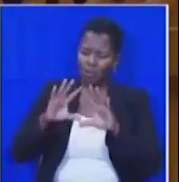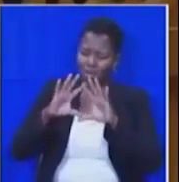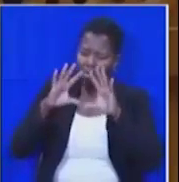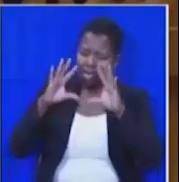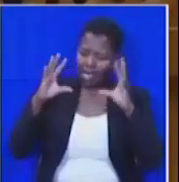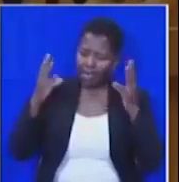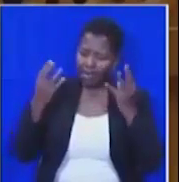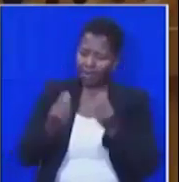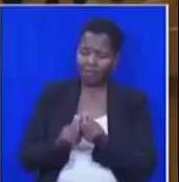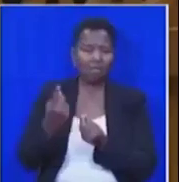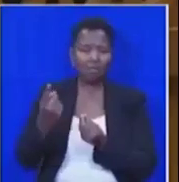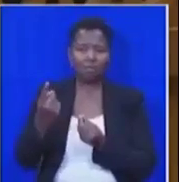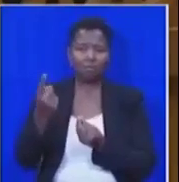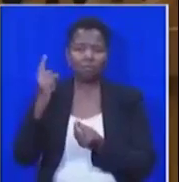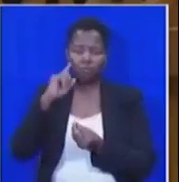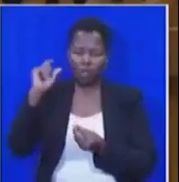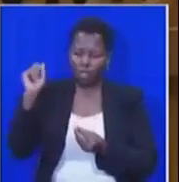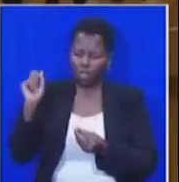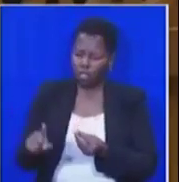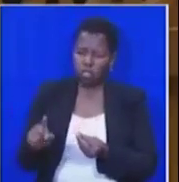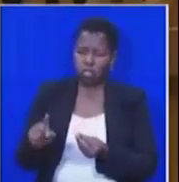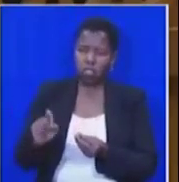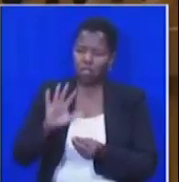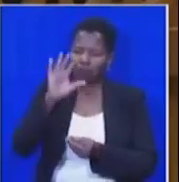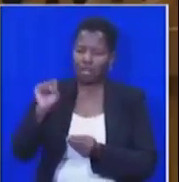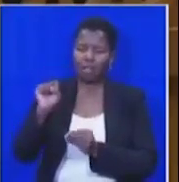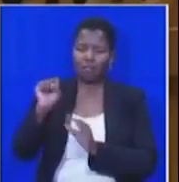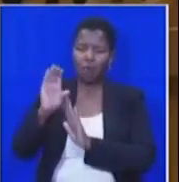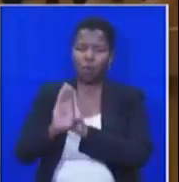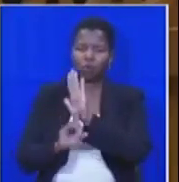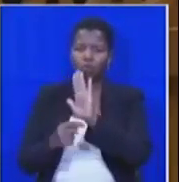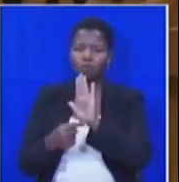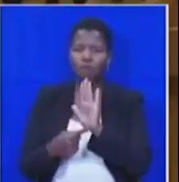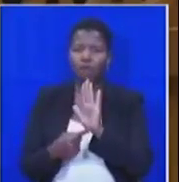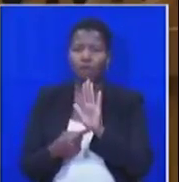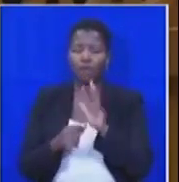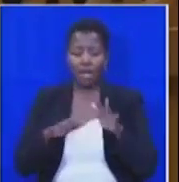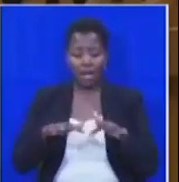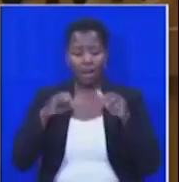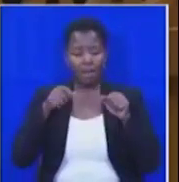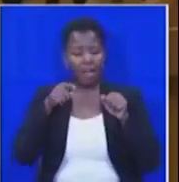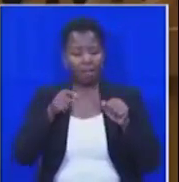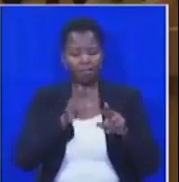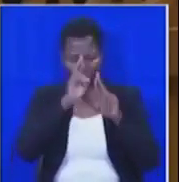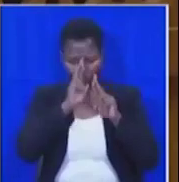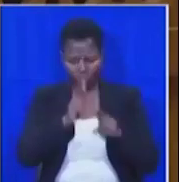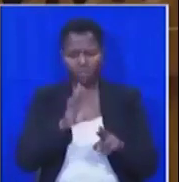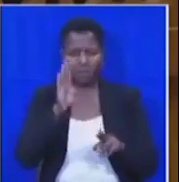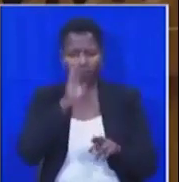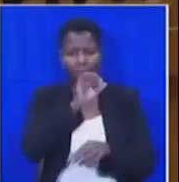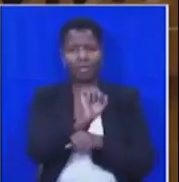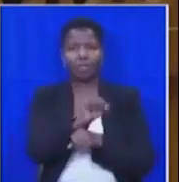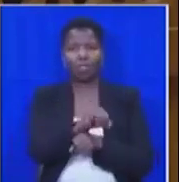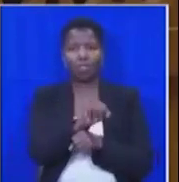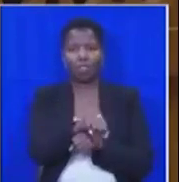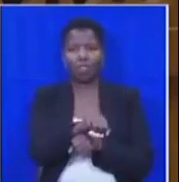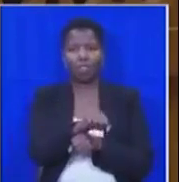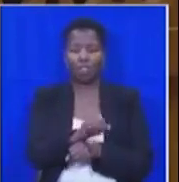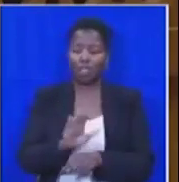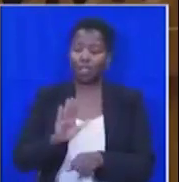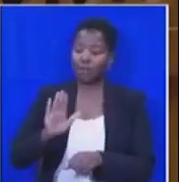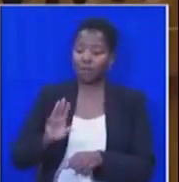to undermine South Africa. He's undermined this parliament. Mr. Zuma